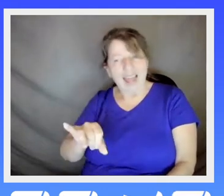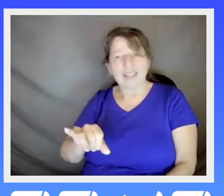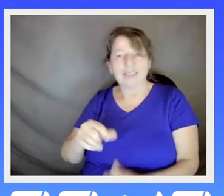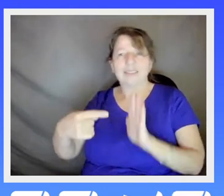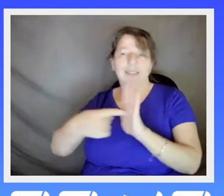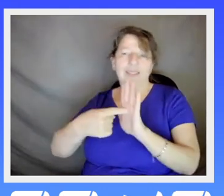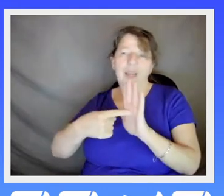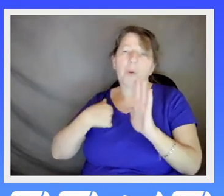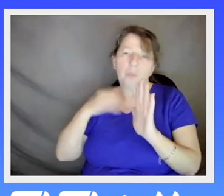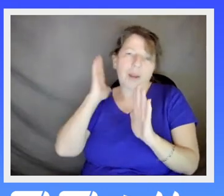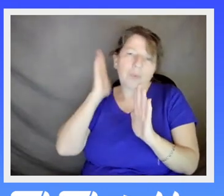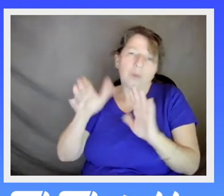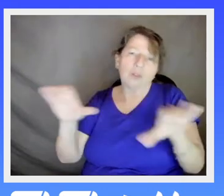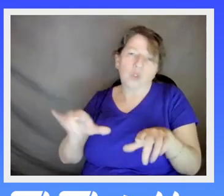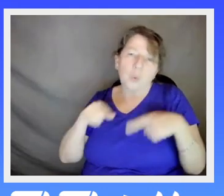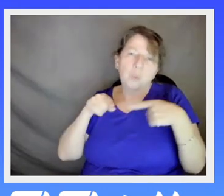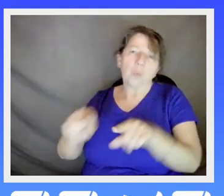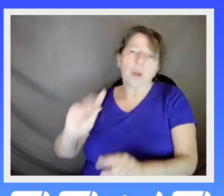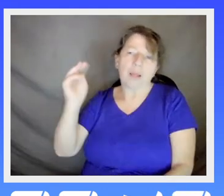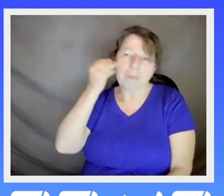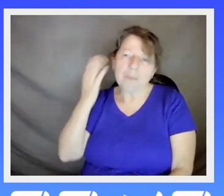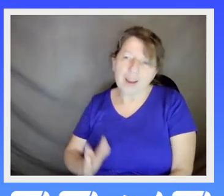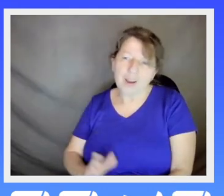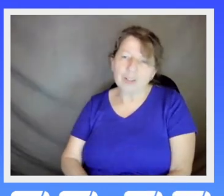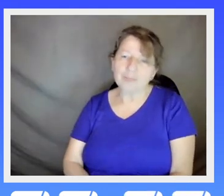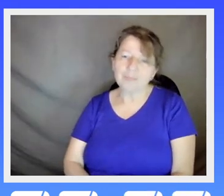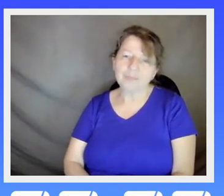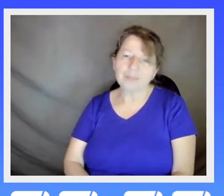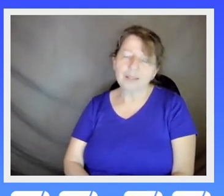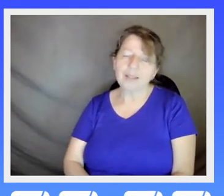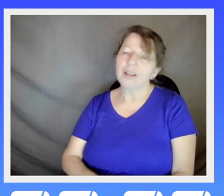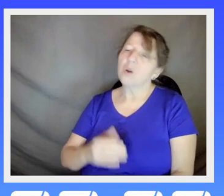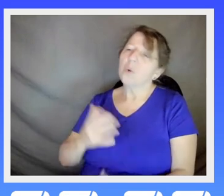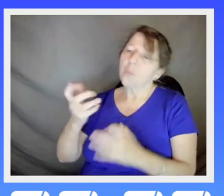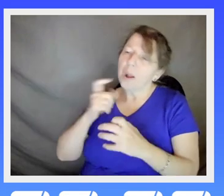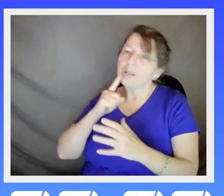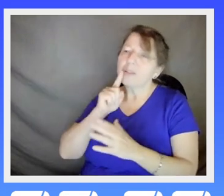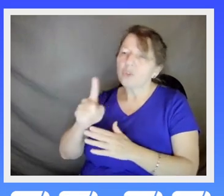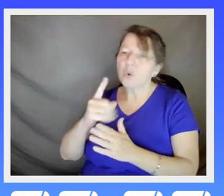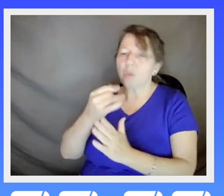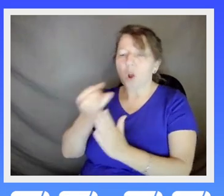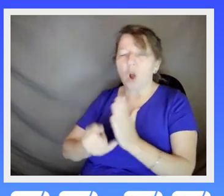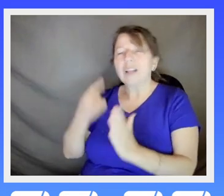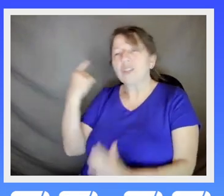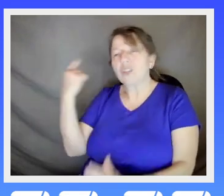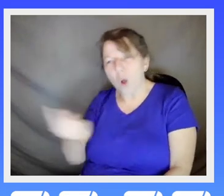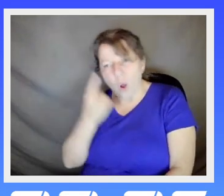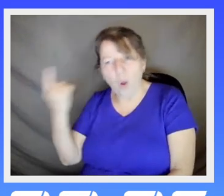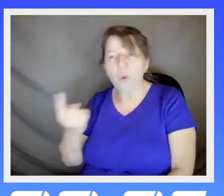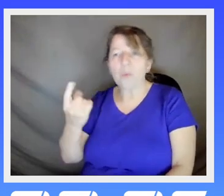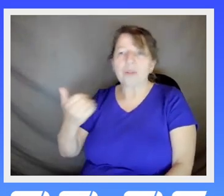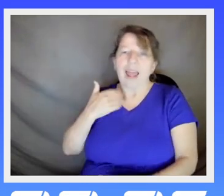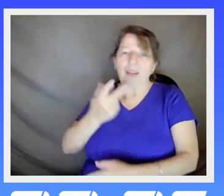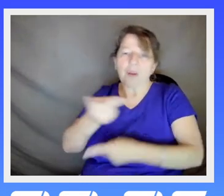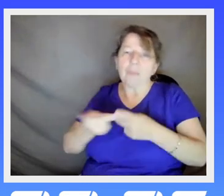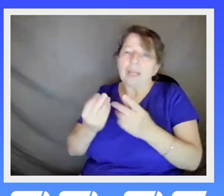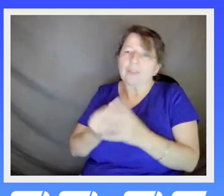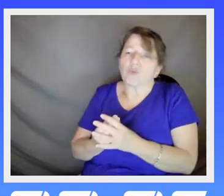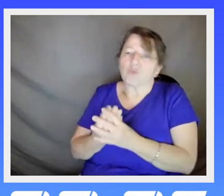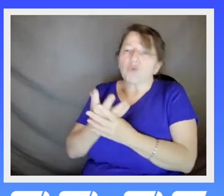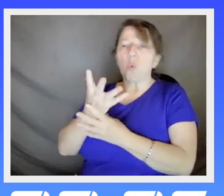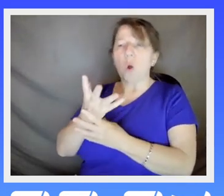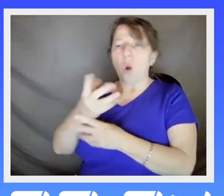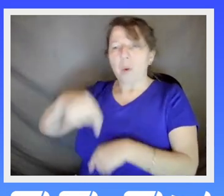mayor, to make sure, in fact, that artists always have a place, a thriving place in our city, and that